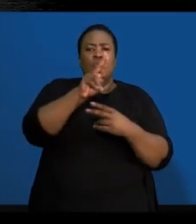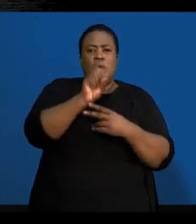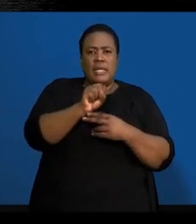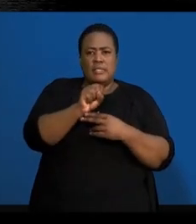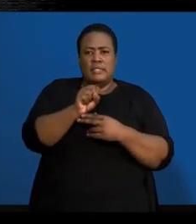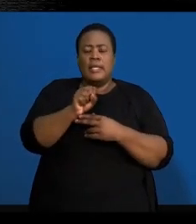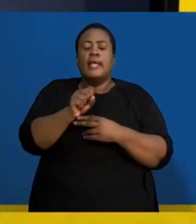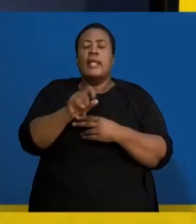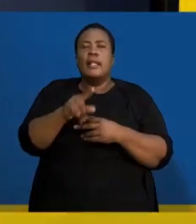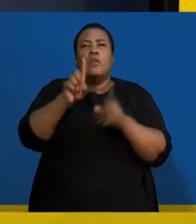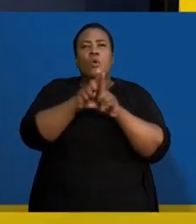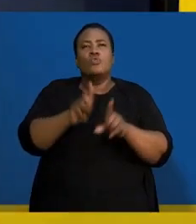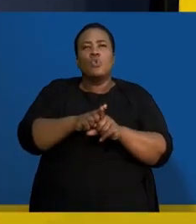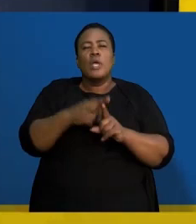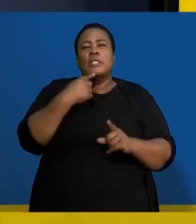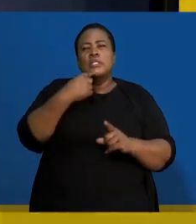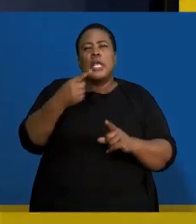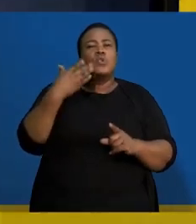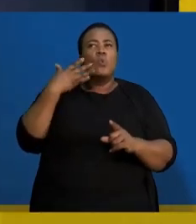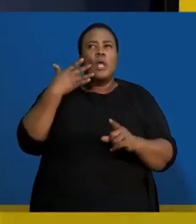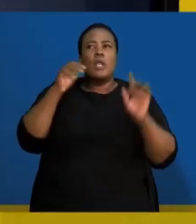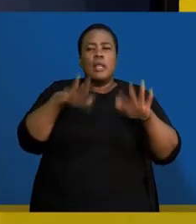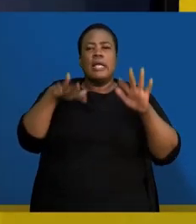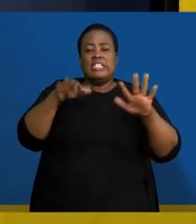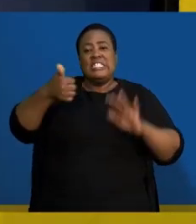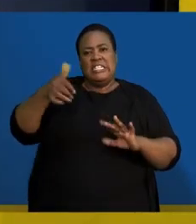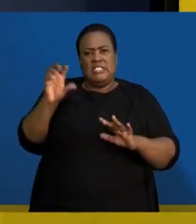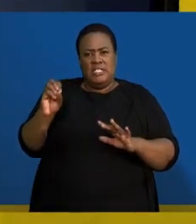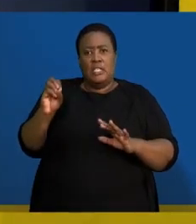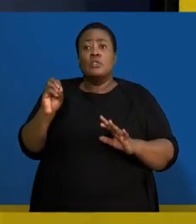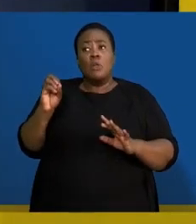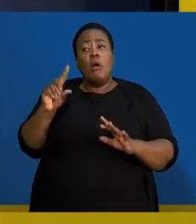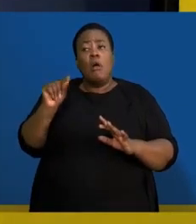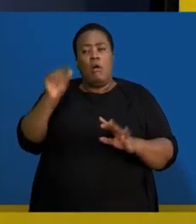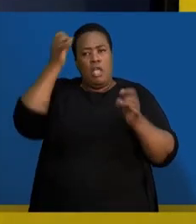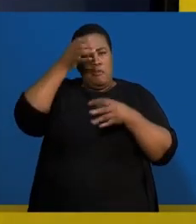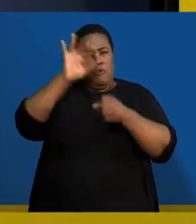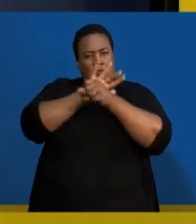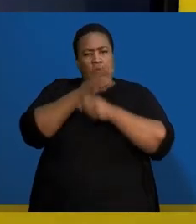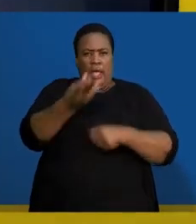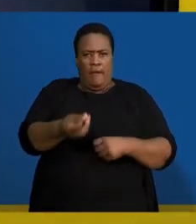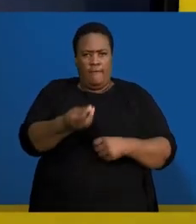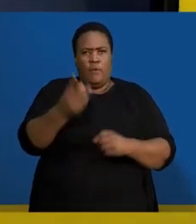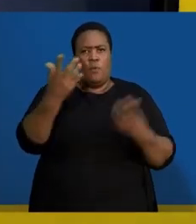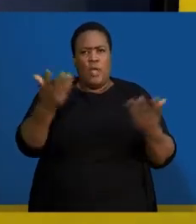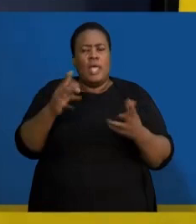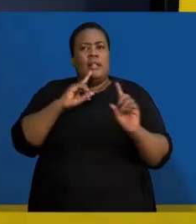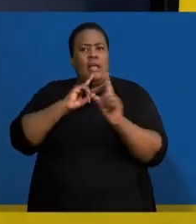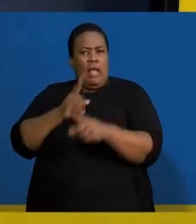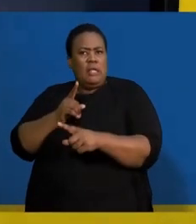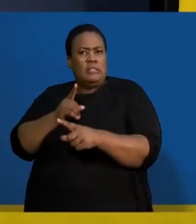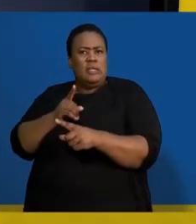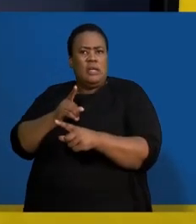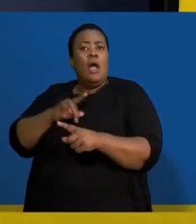the 1960s. So already you have a lot of information that you can use in the answer just from reading the